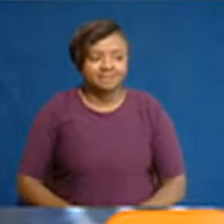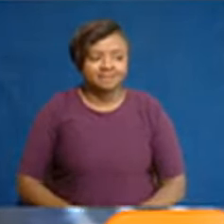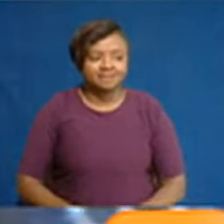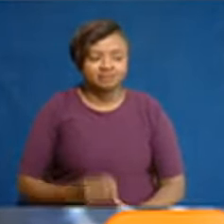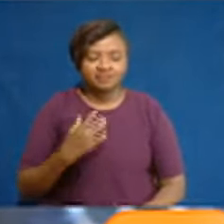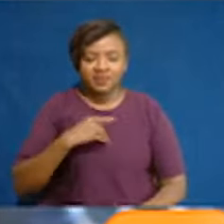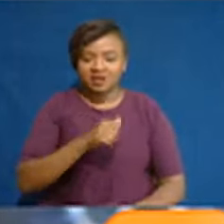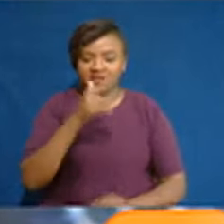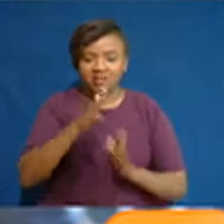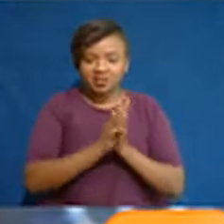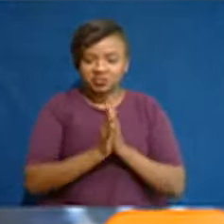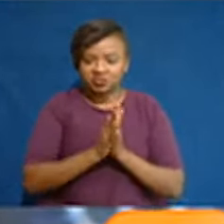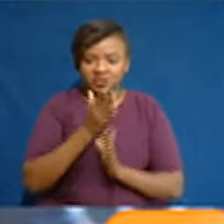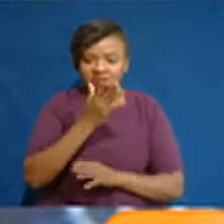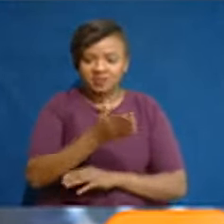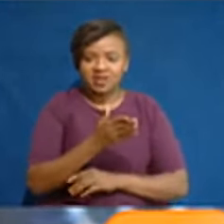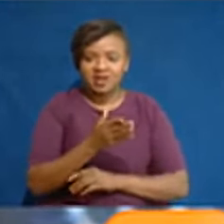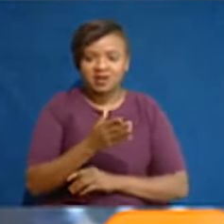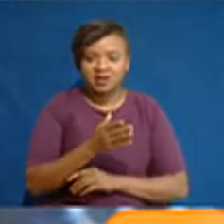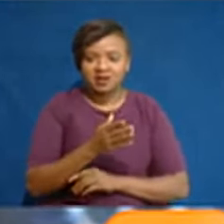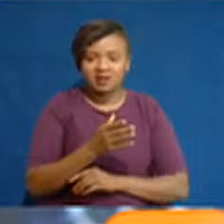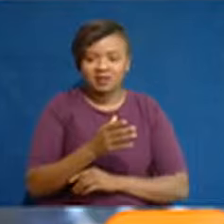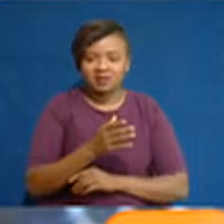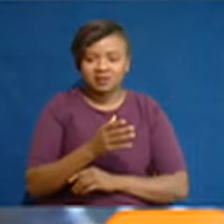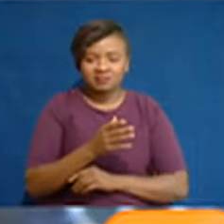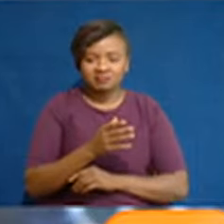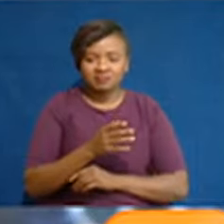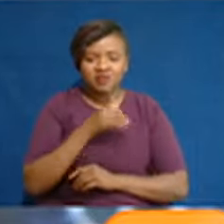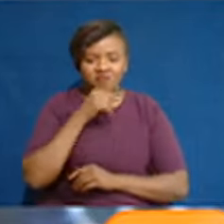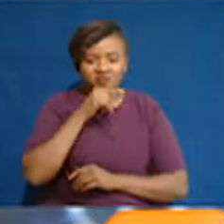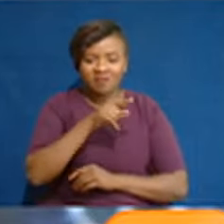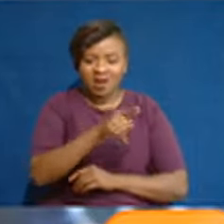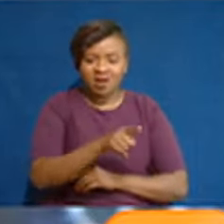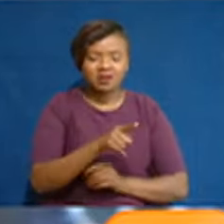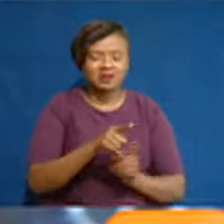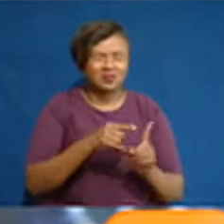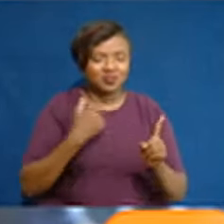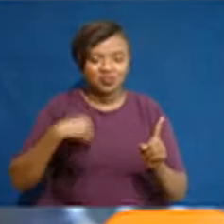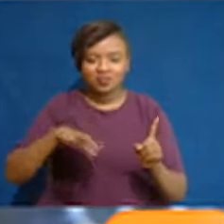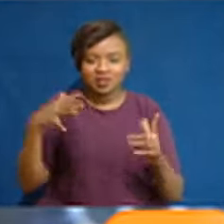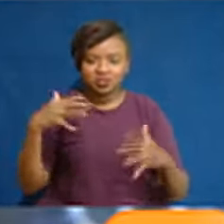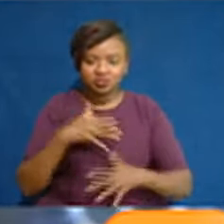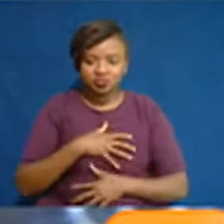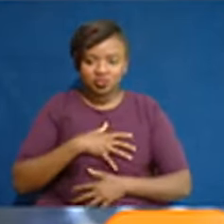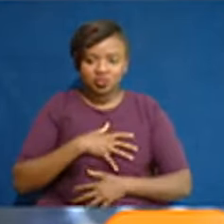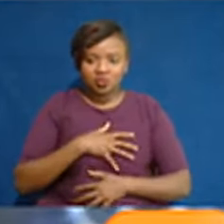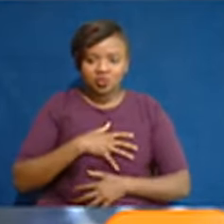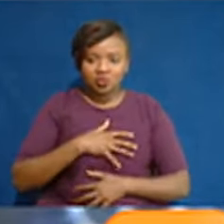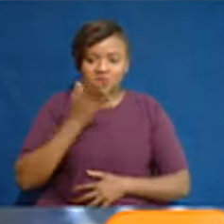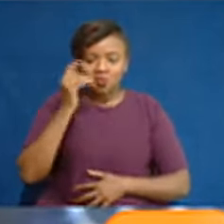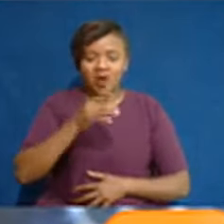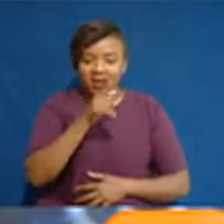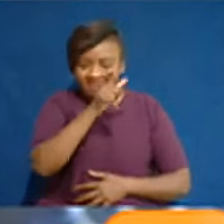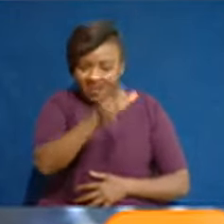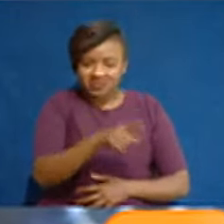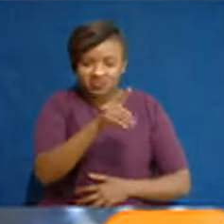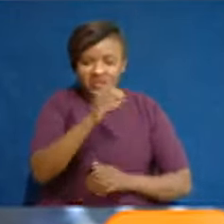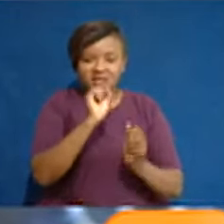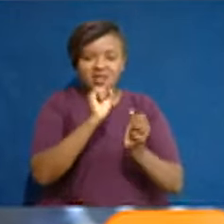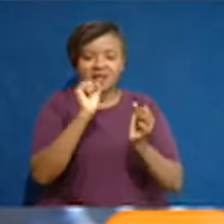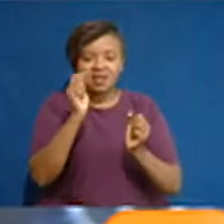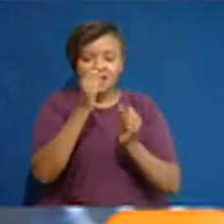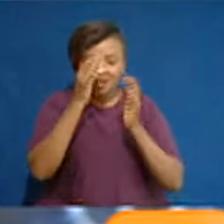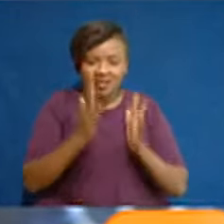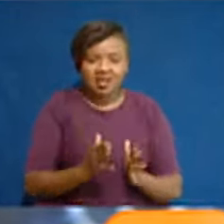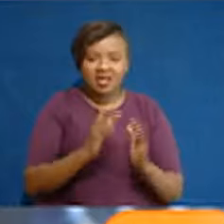just have to say, John, just how shocking it is that a Kenyan could be held in a black